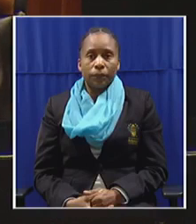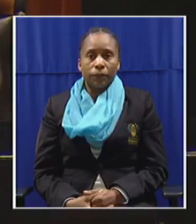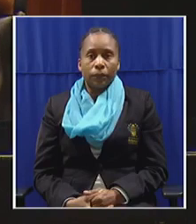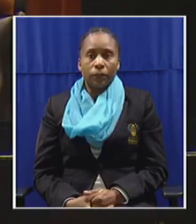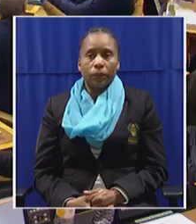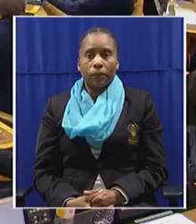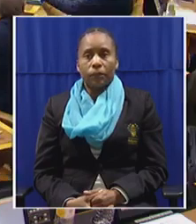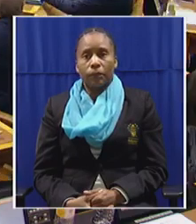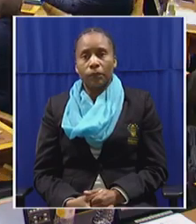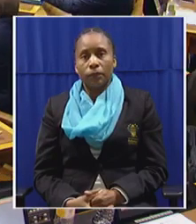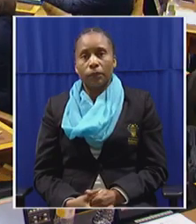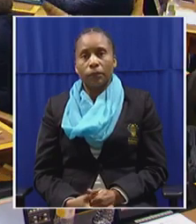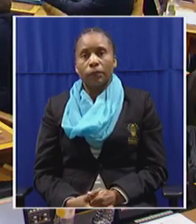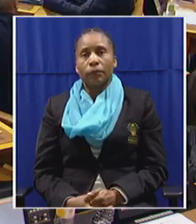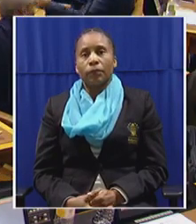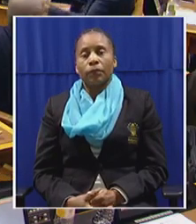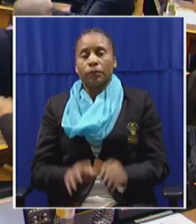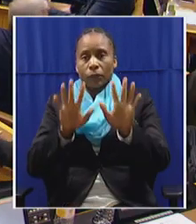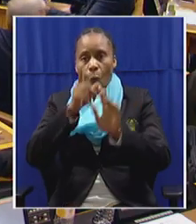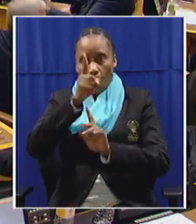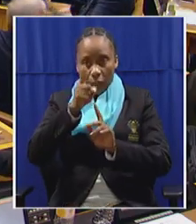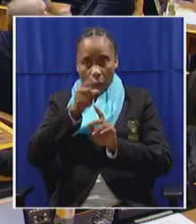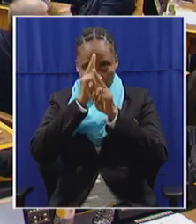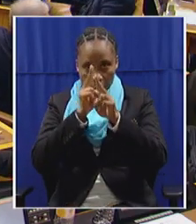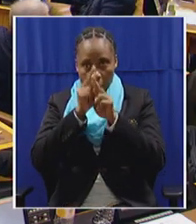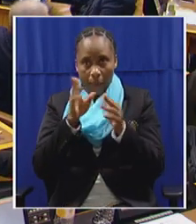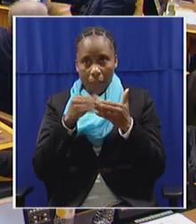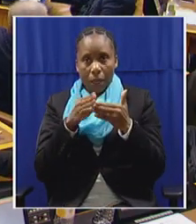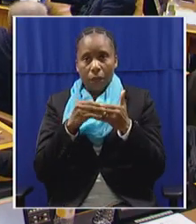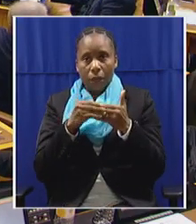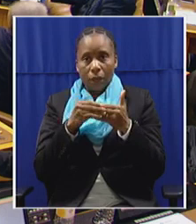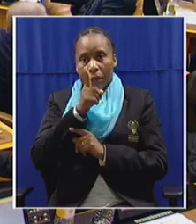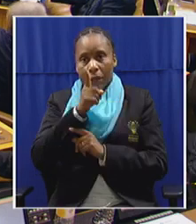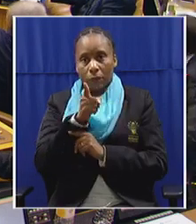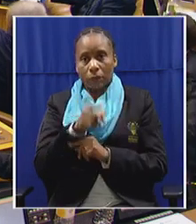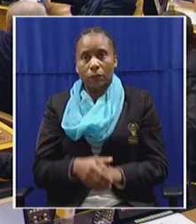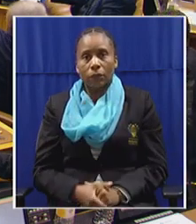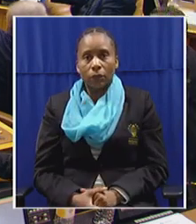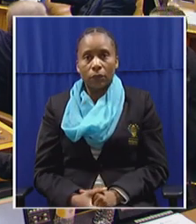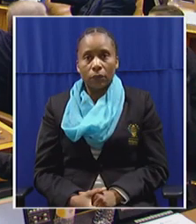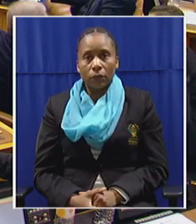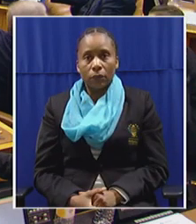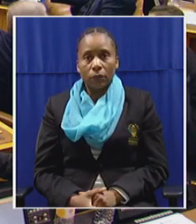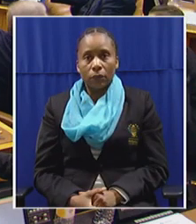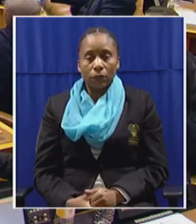Consideration of legislative proposal to amend the... Order, honourable members. Order.